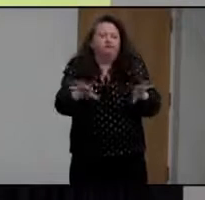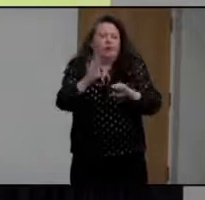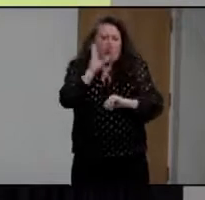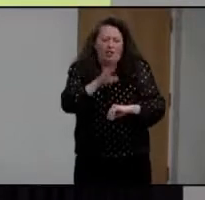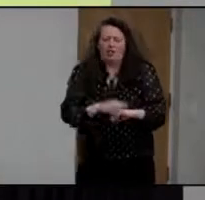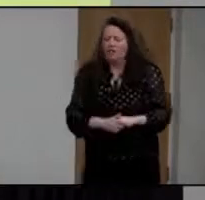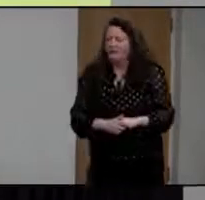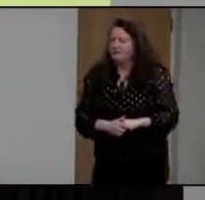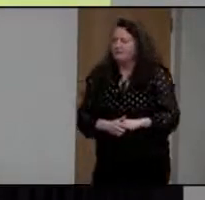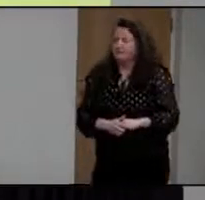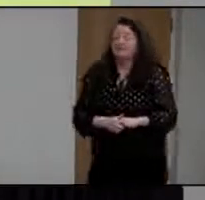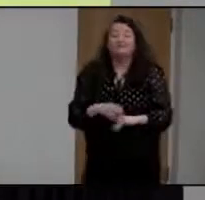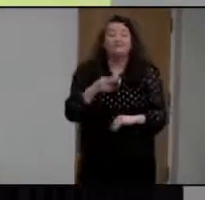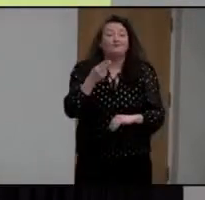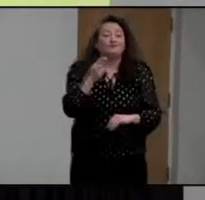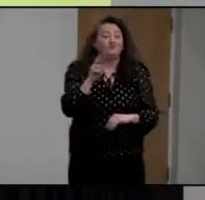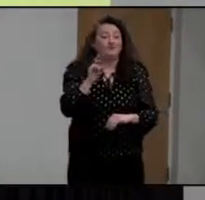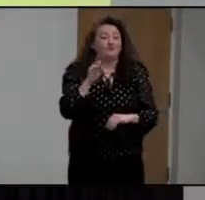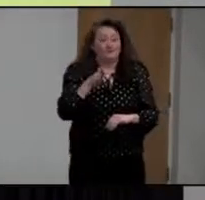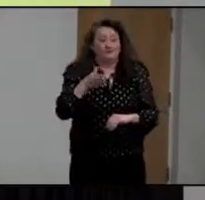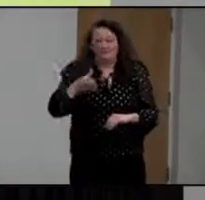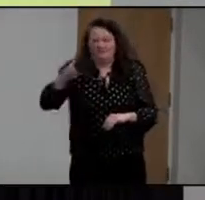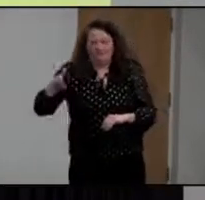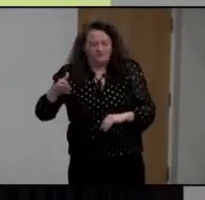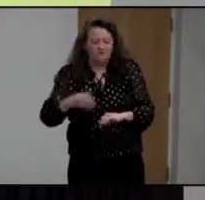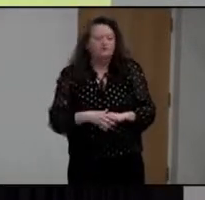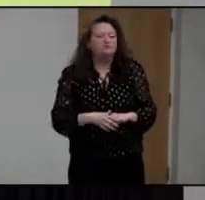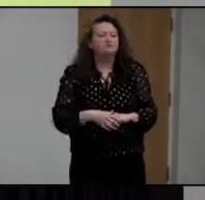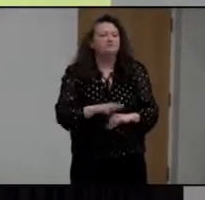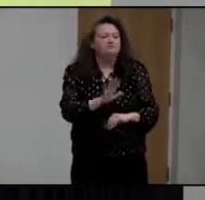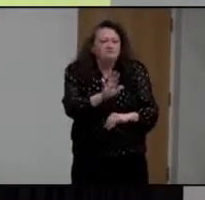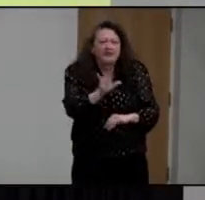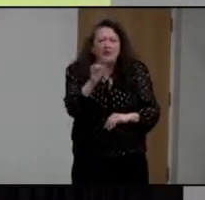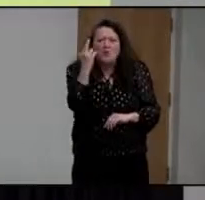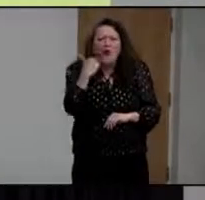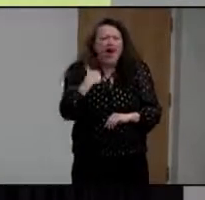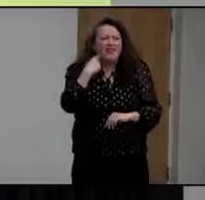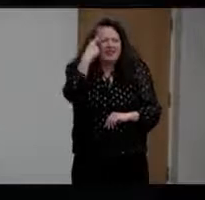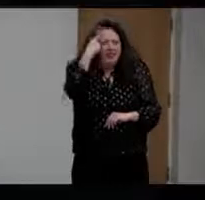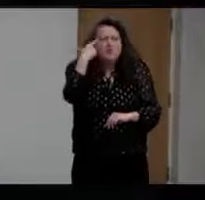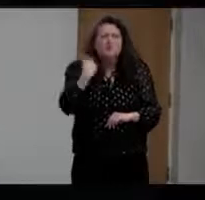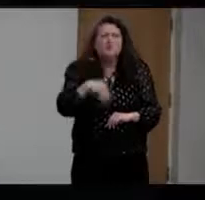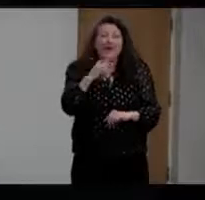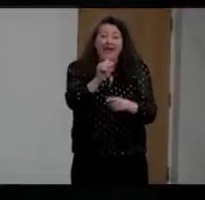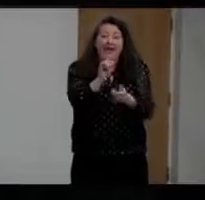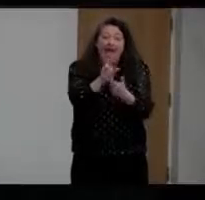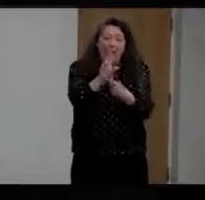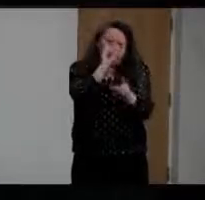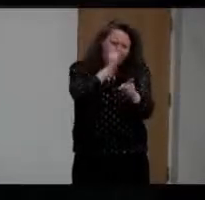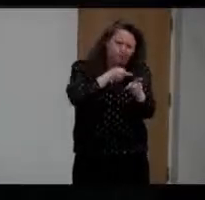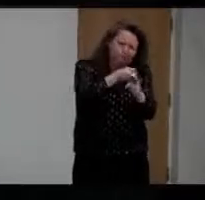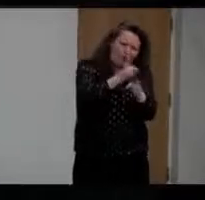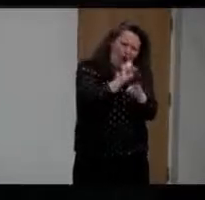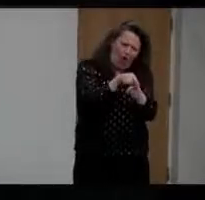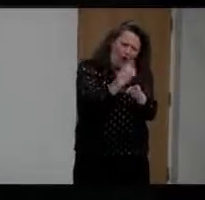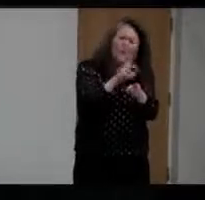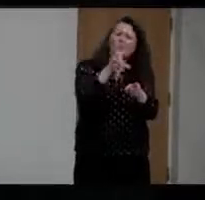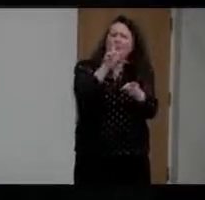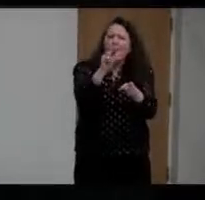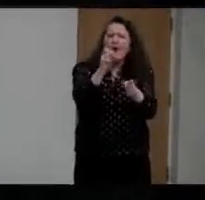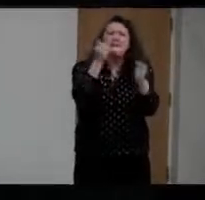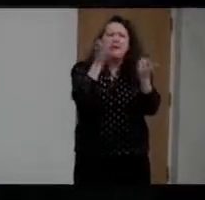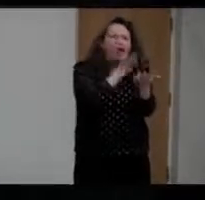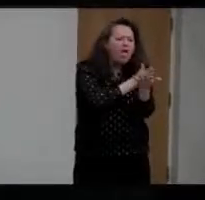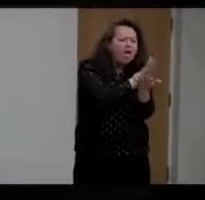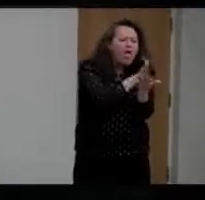it's part of the reason I'm so excited about interdisciplinary work around artificial intelligence, because you sort of wonder, like, well, what does the